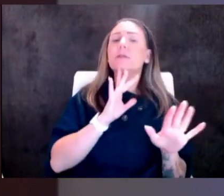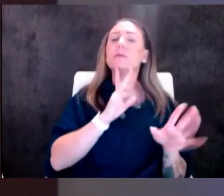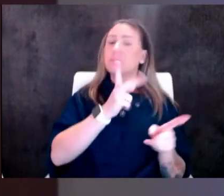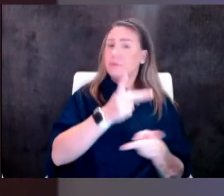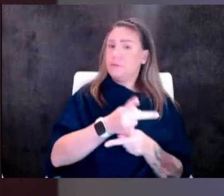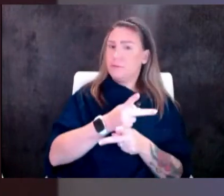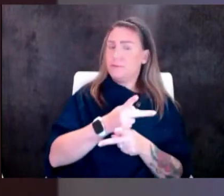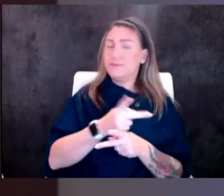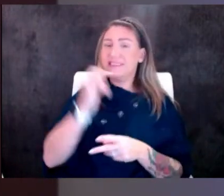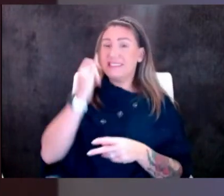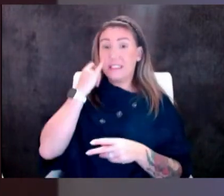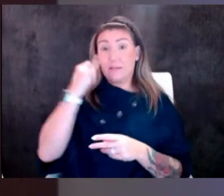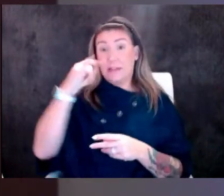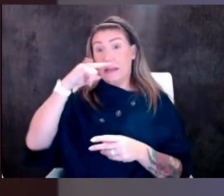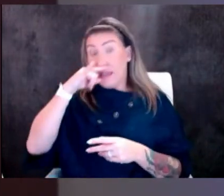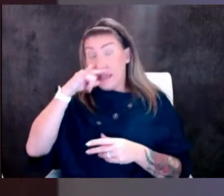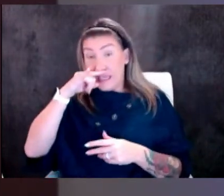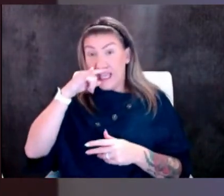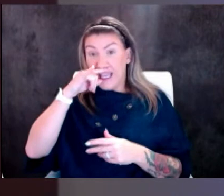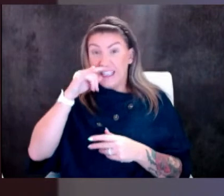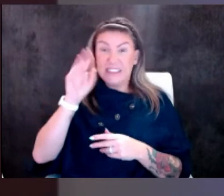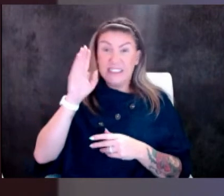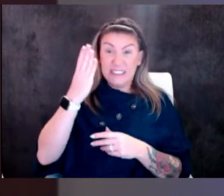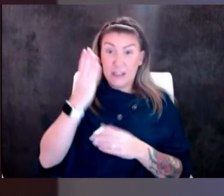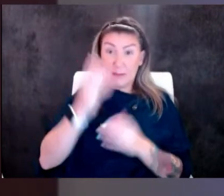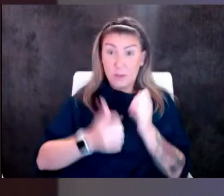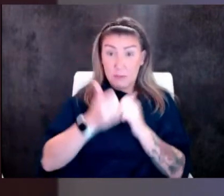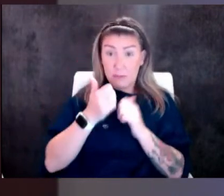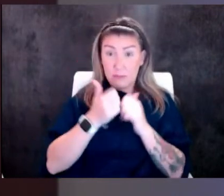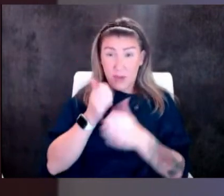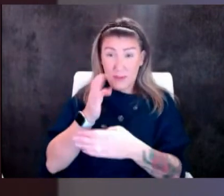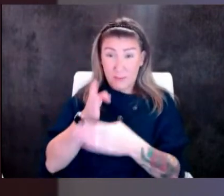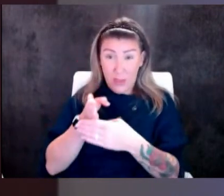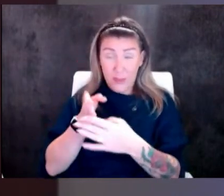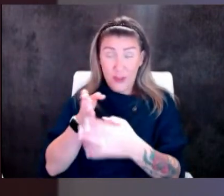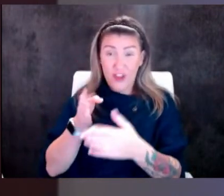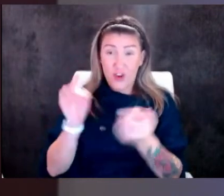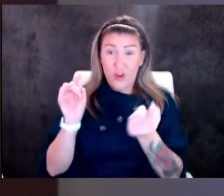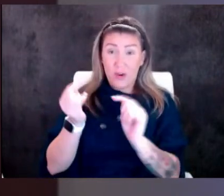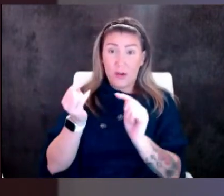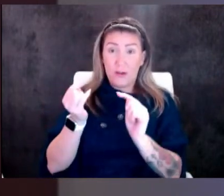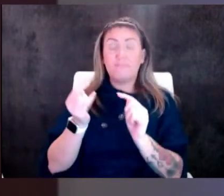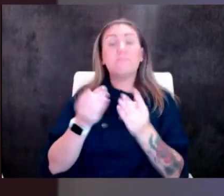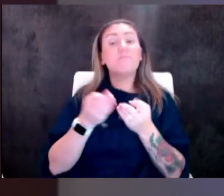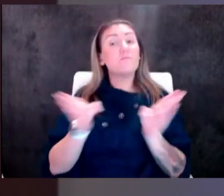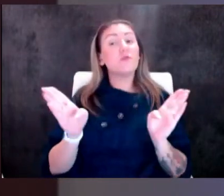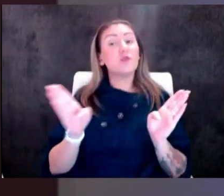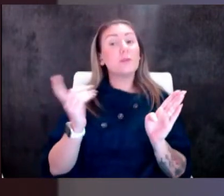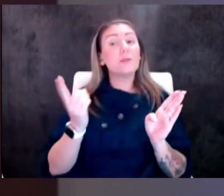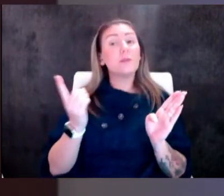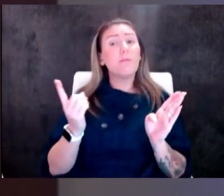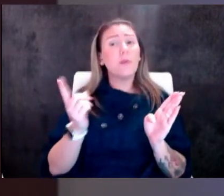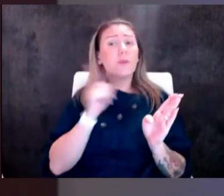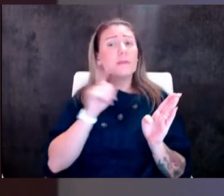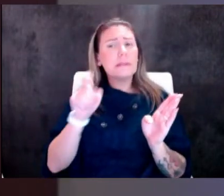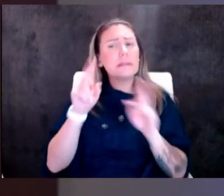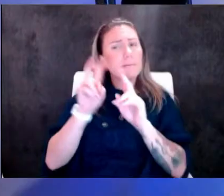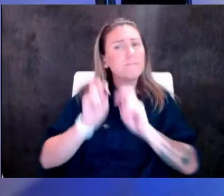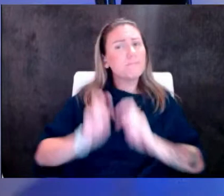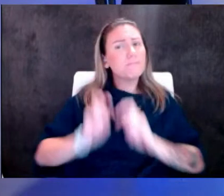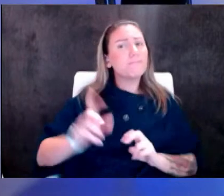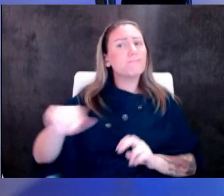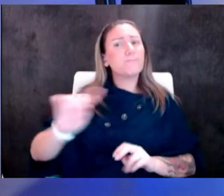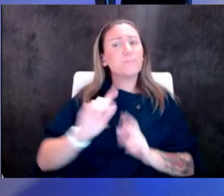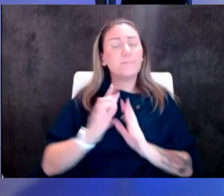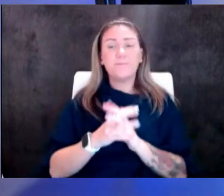child really seems to be the one most bothered by it, I think that in general is somebody we'd be glad to take a look at. I like that.